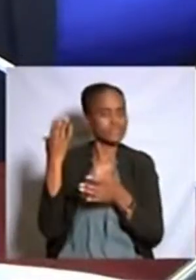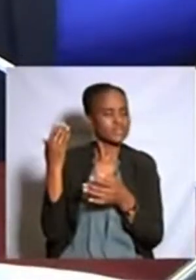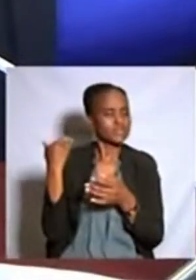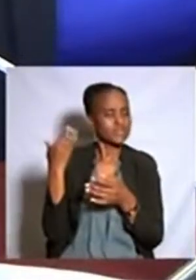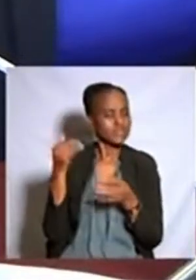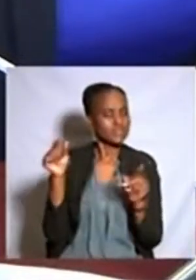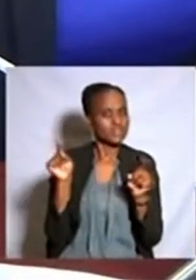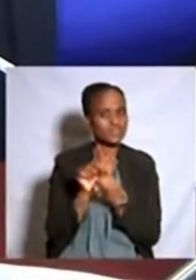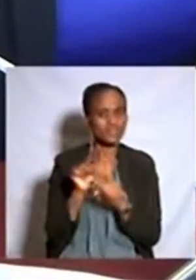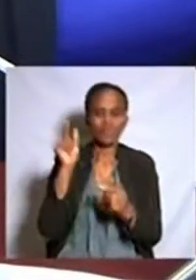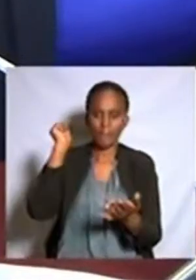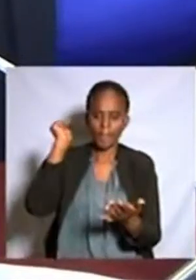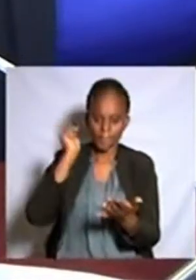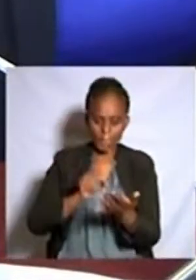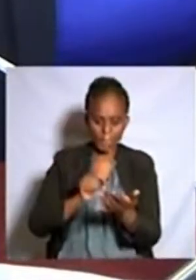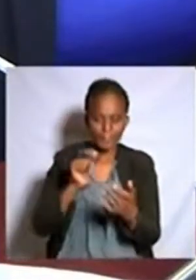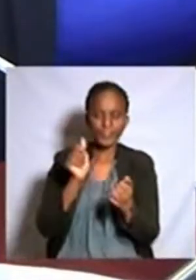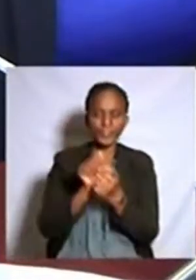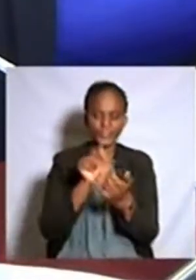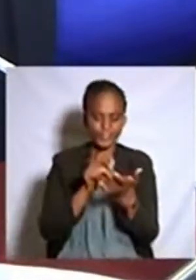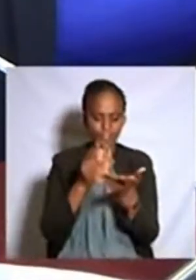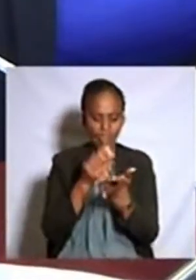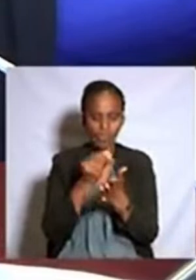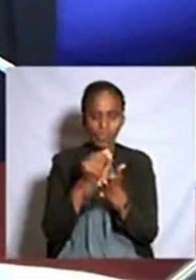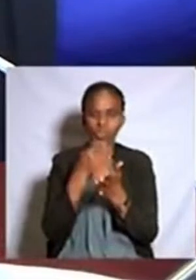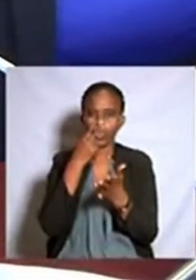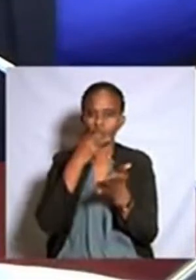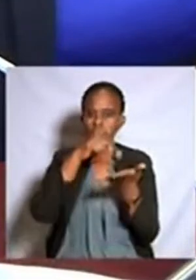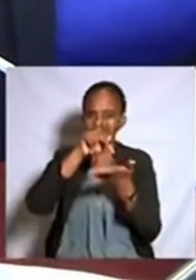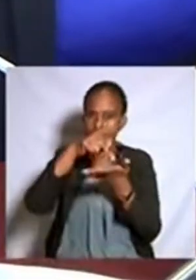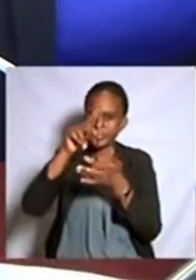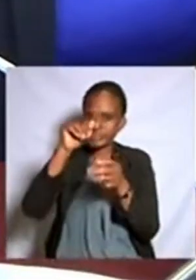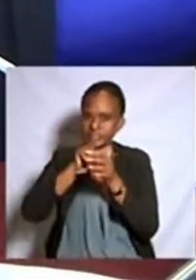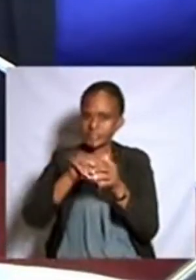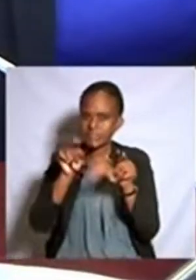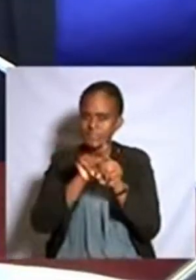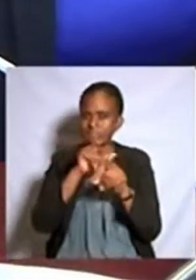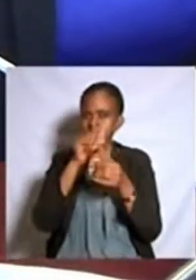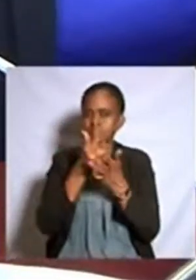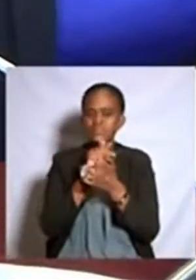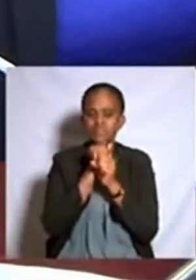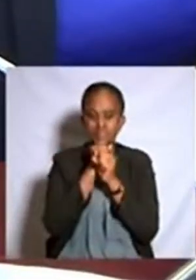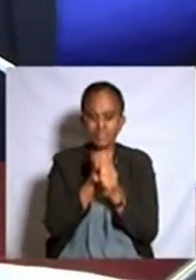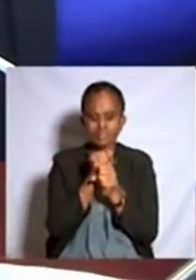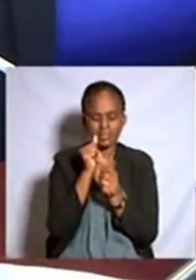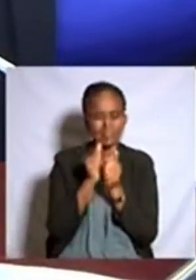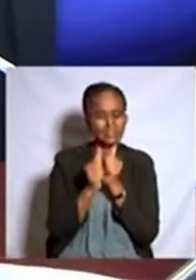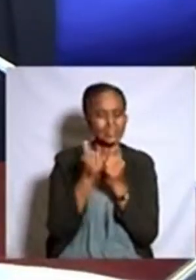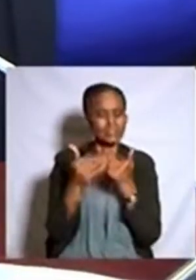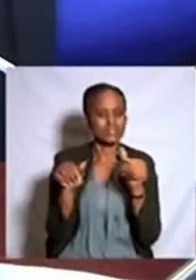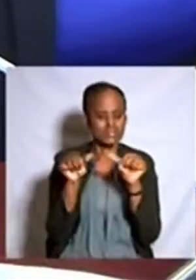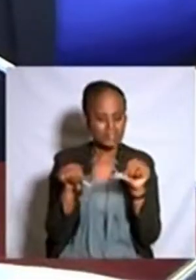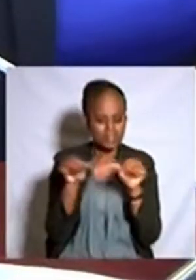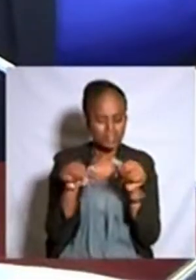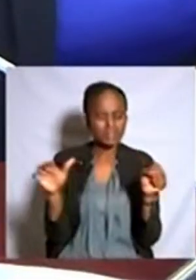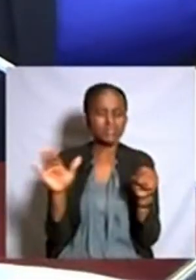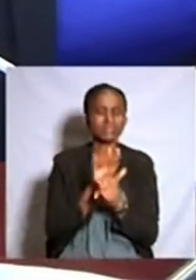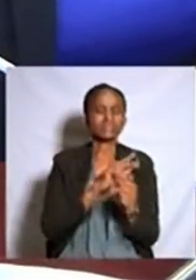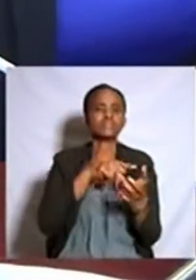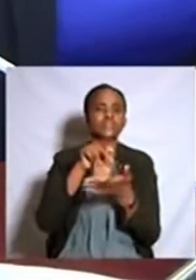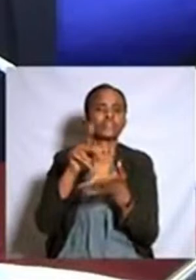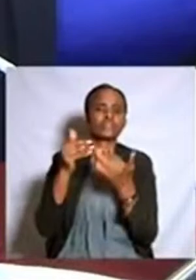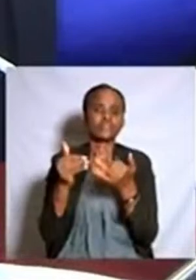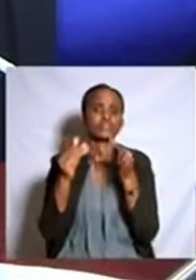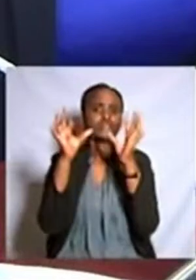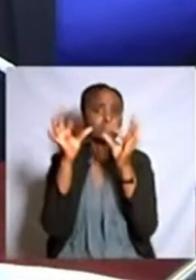a verdict regarding the amount which should be paid in settlement of the sum owed, which has since been fully paid. The